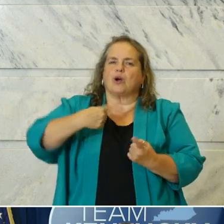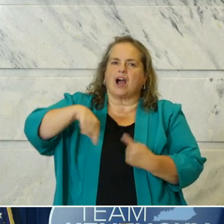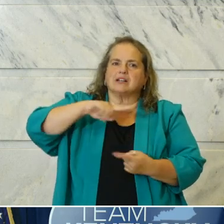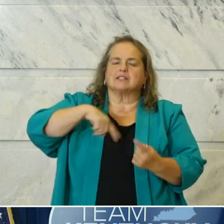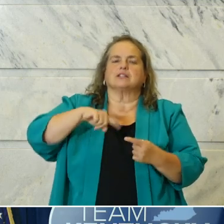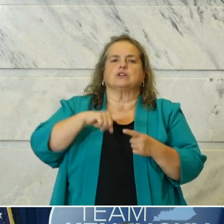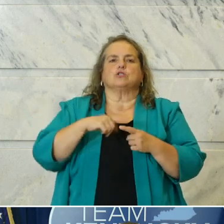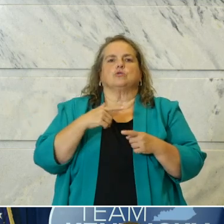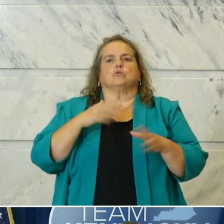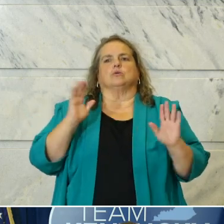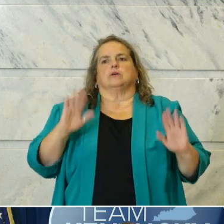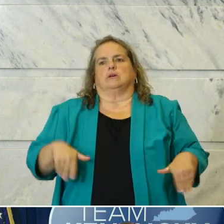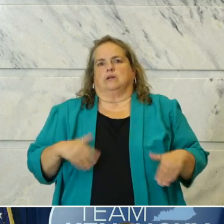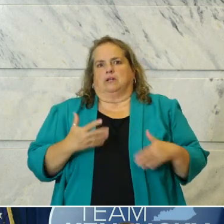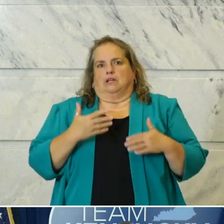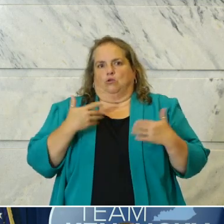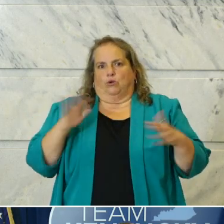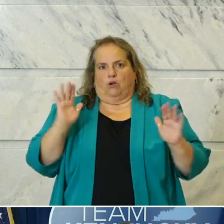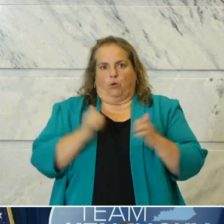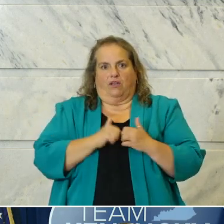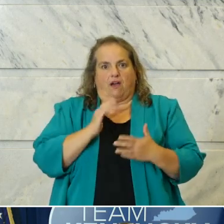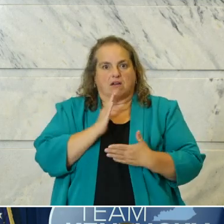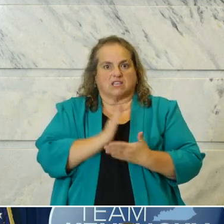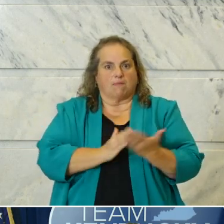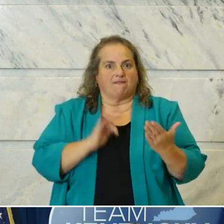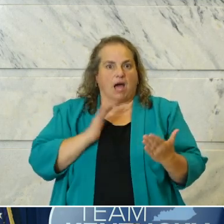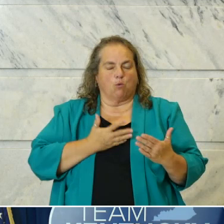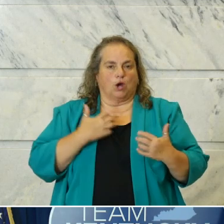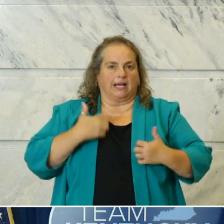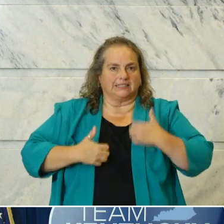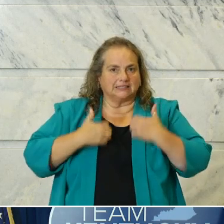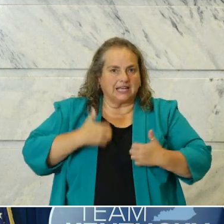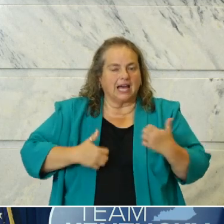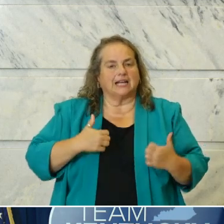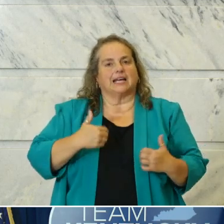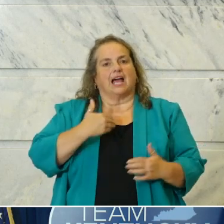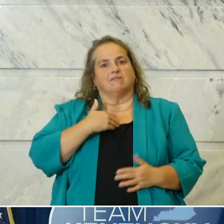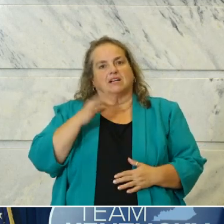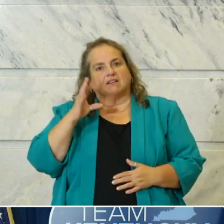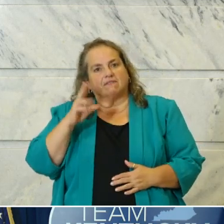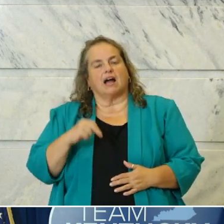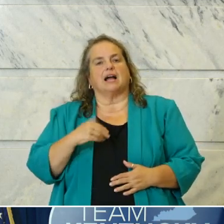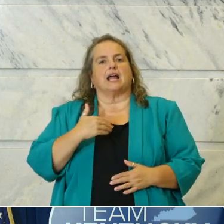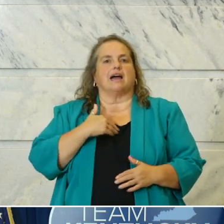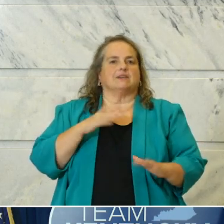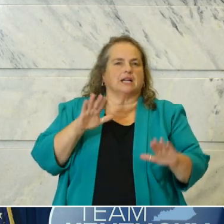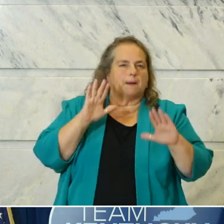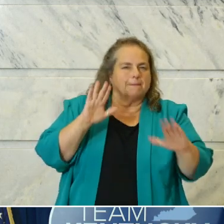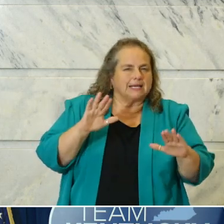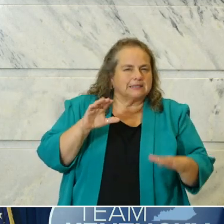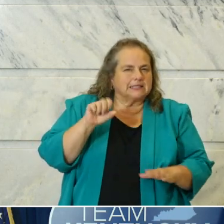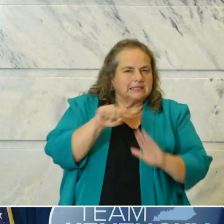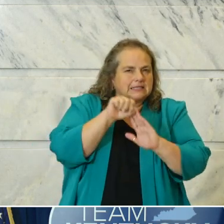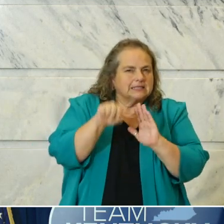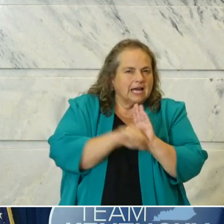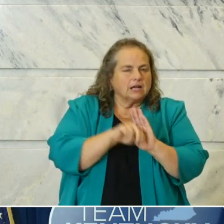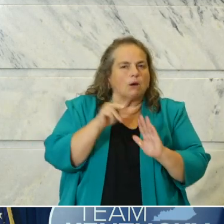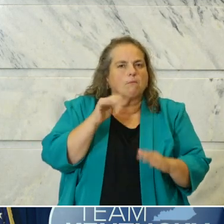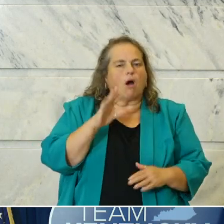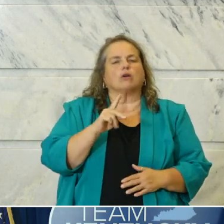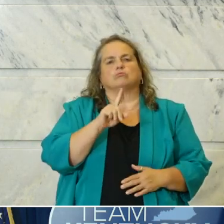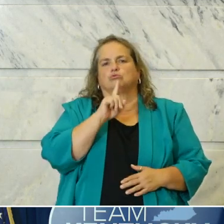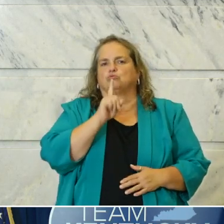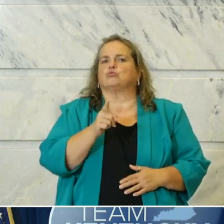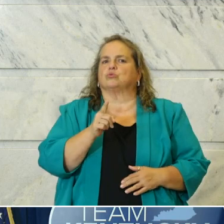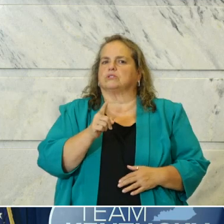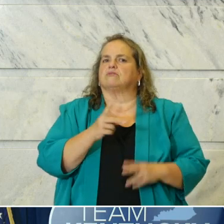our anxieties, to get back to nature, to have a little bit of fun, having these amazing state parks has been truly